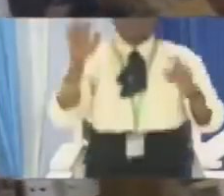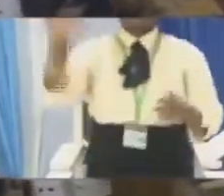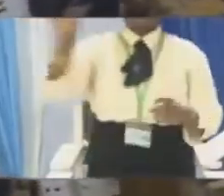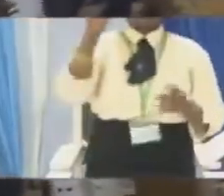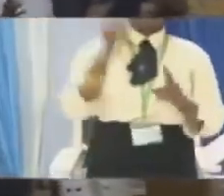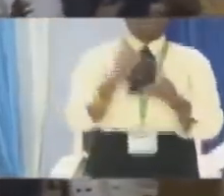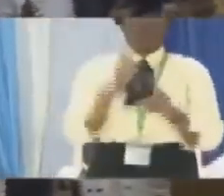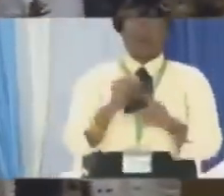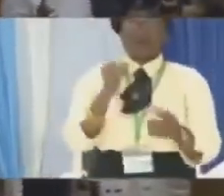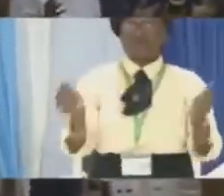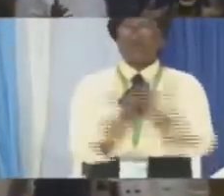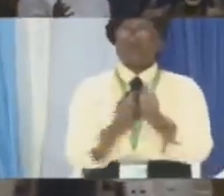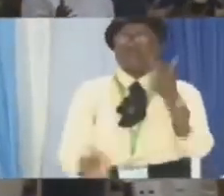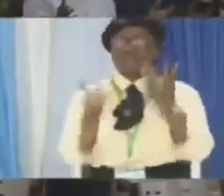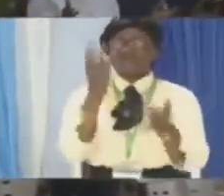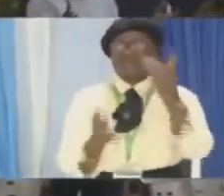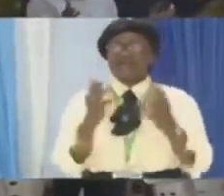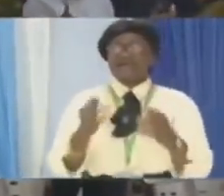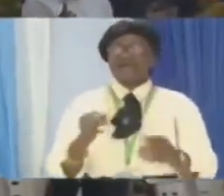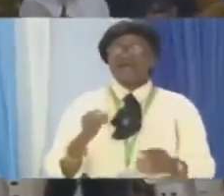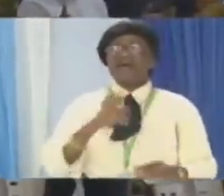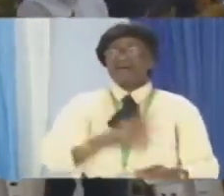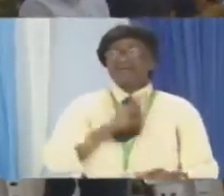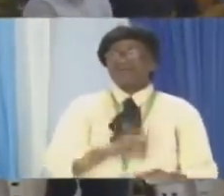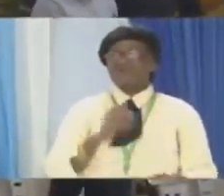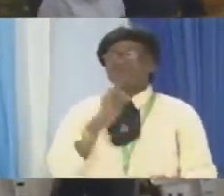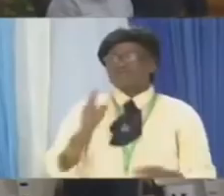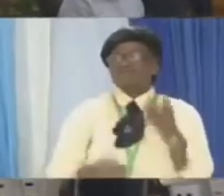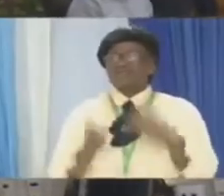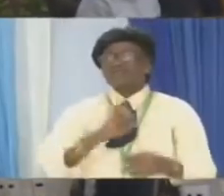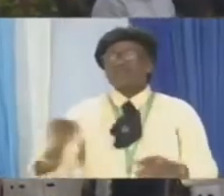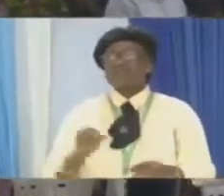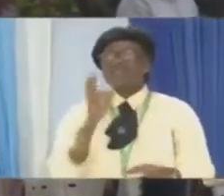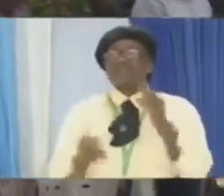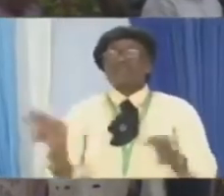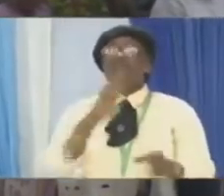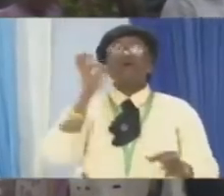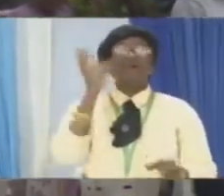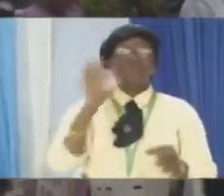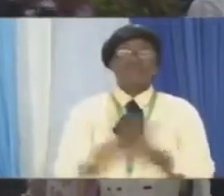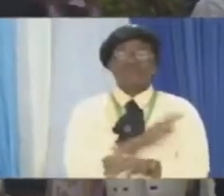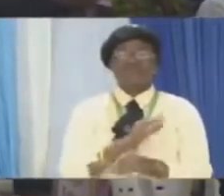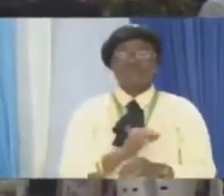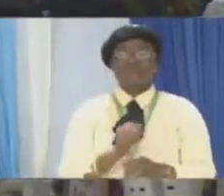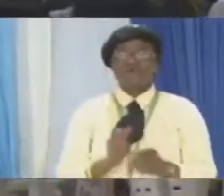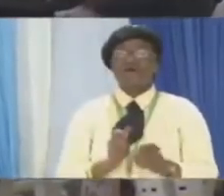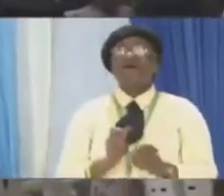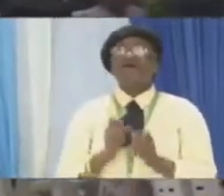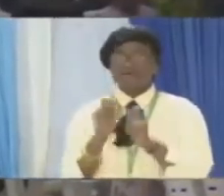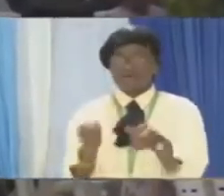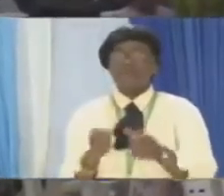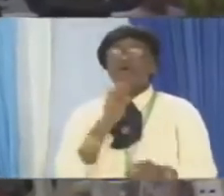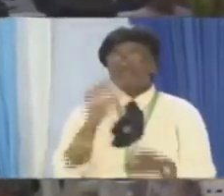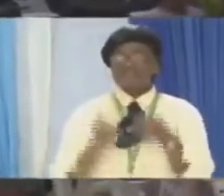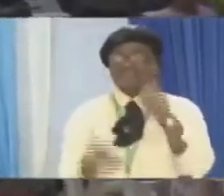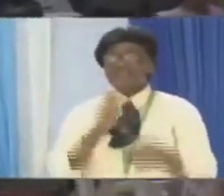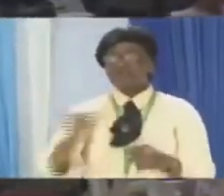is coming. If you are fruitful, reward is coming. Look at the life of our daddy